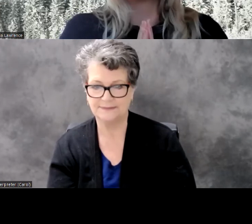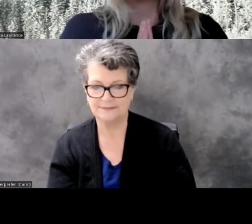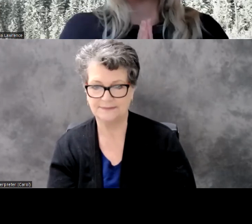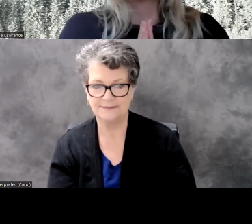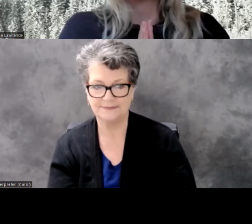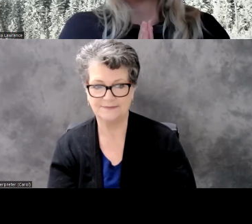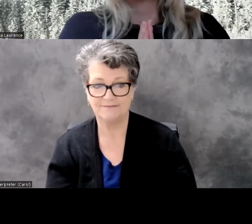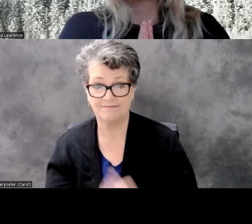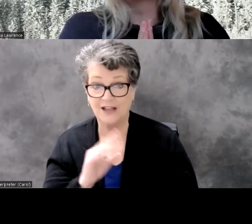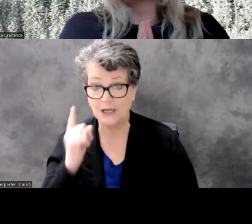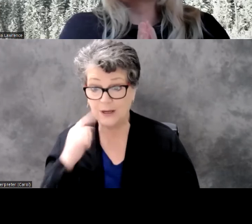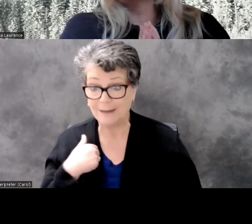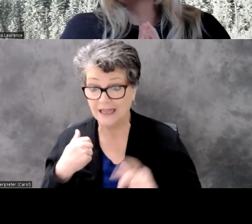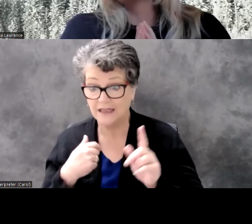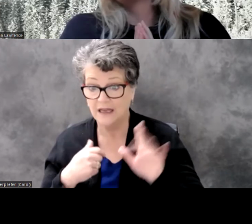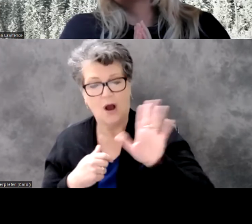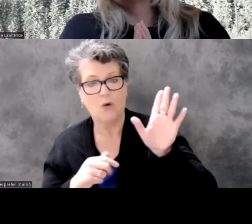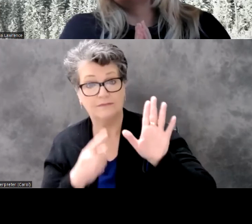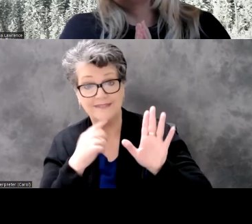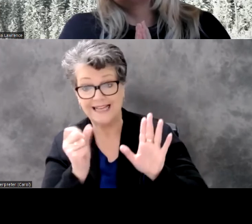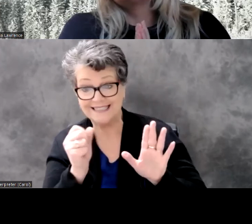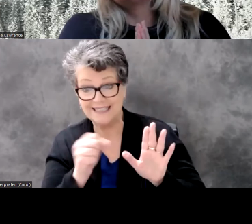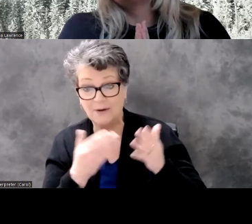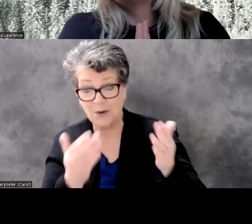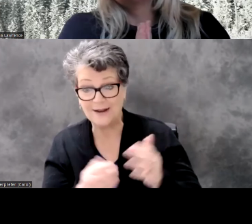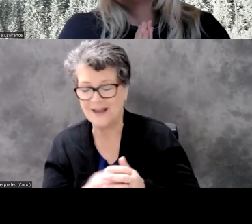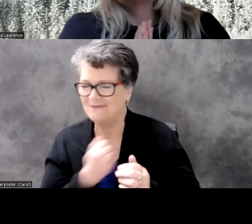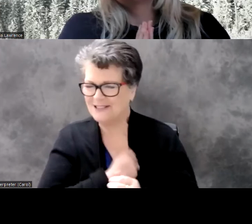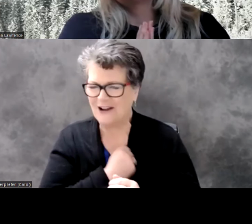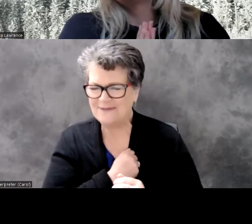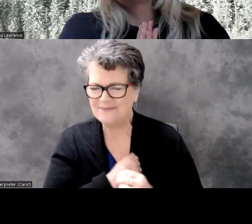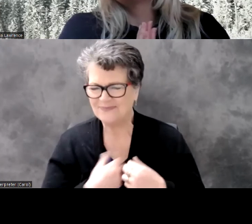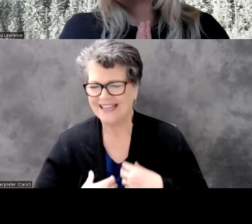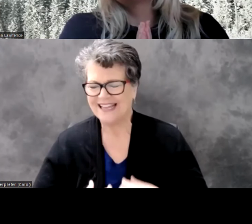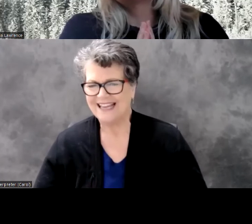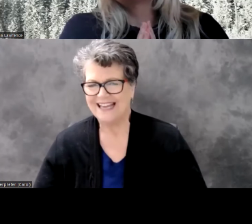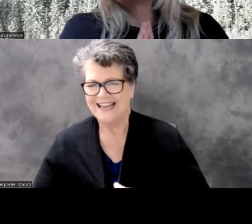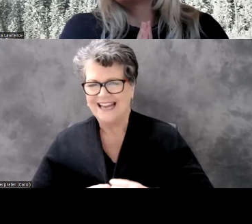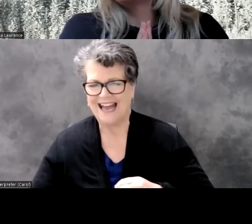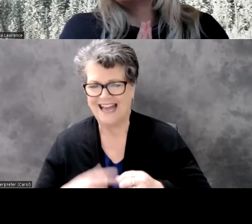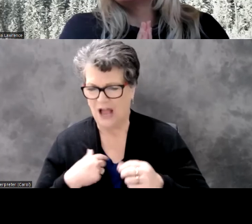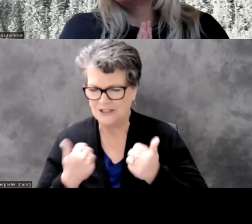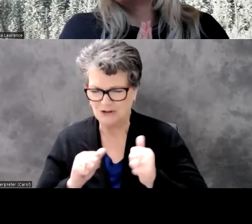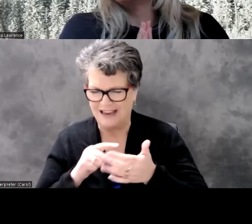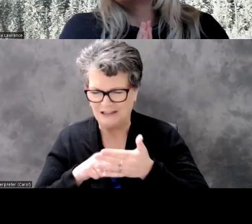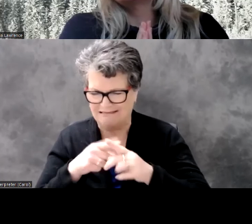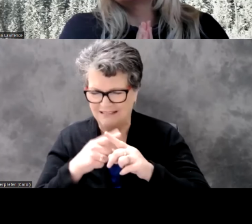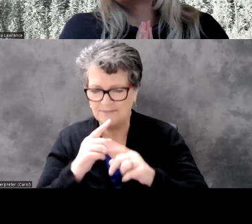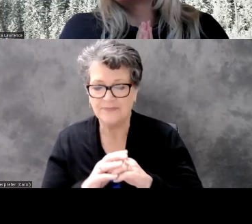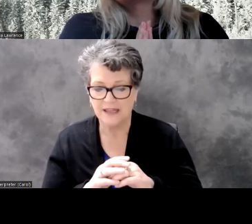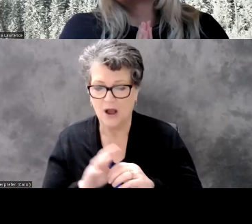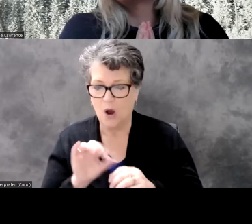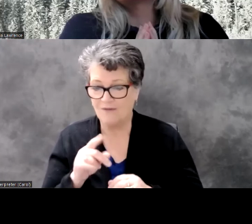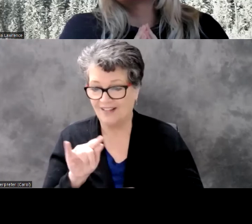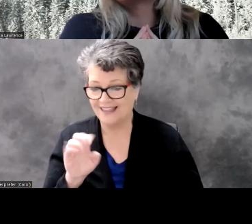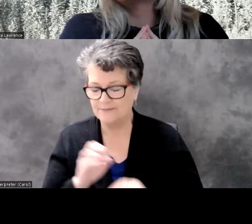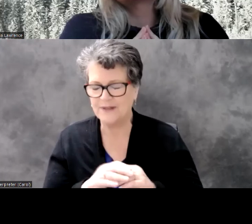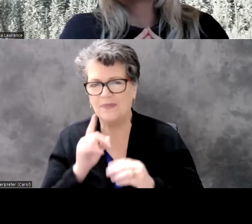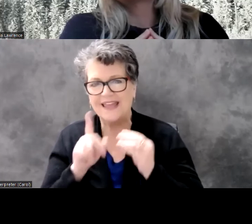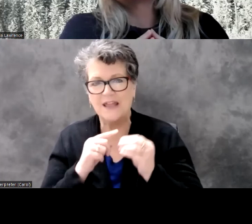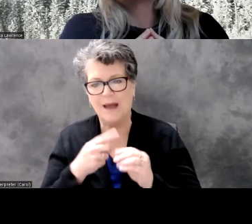Hello, can you hear me? Oh, hi. Yeah, go ahead. Sorry, was trying to unmute. I was thinking about quarterly